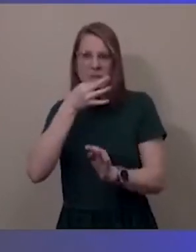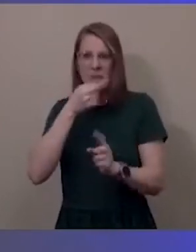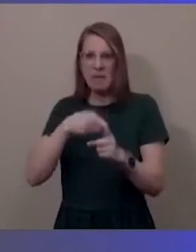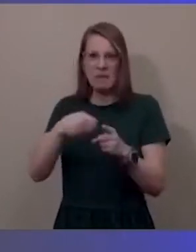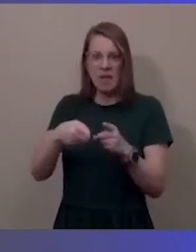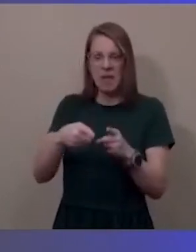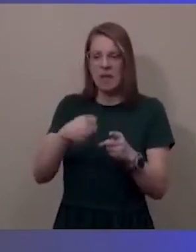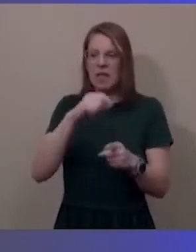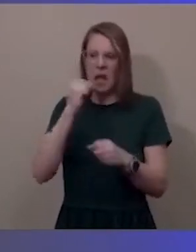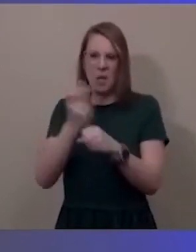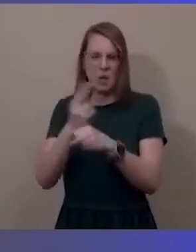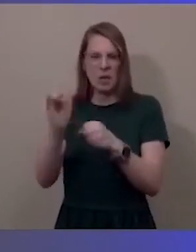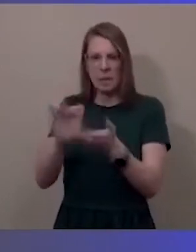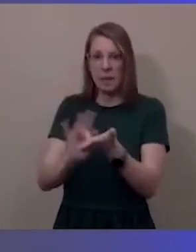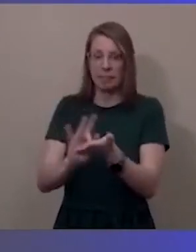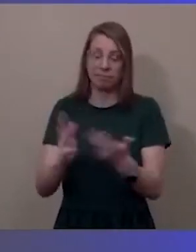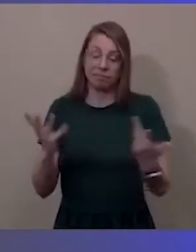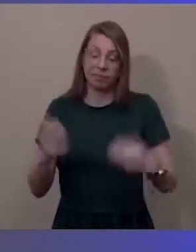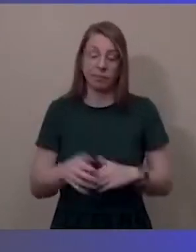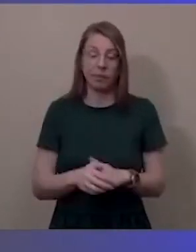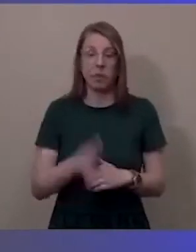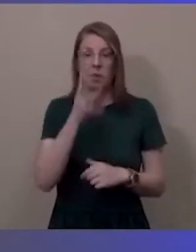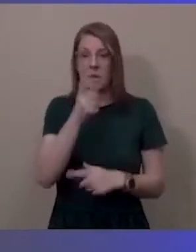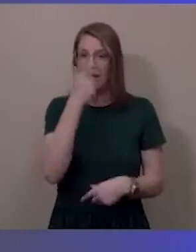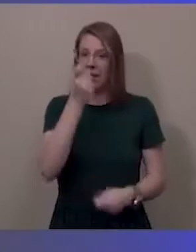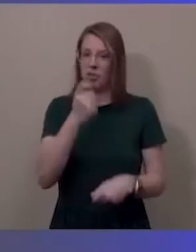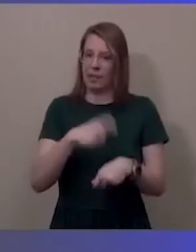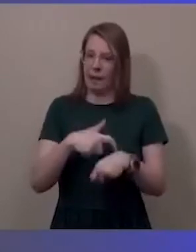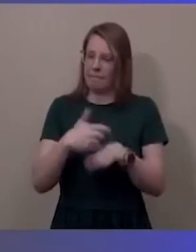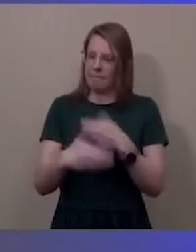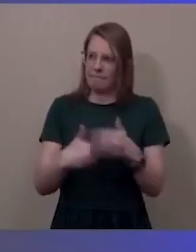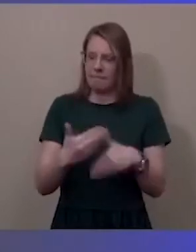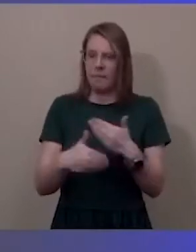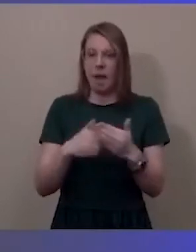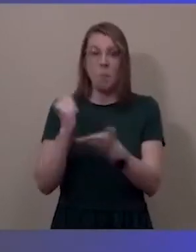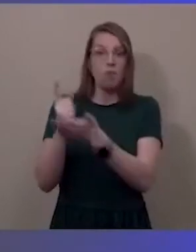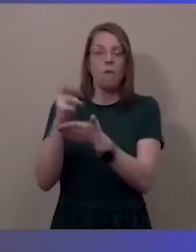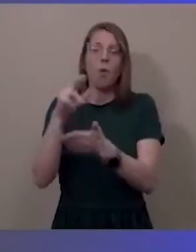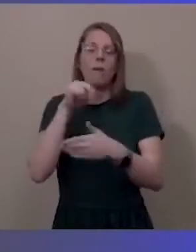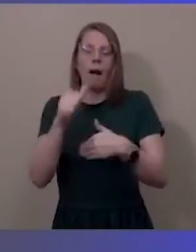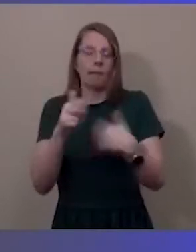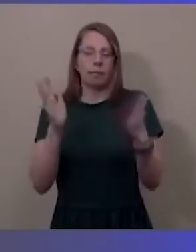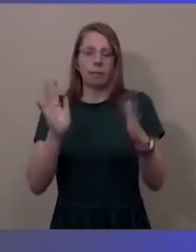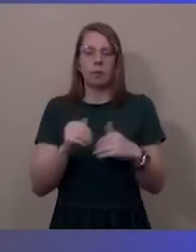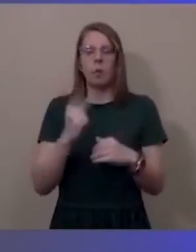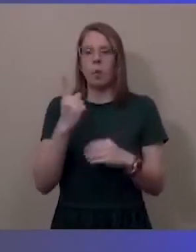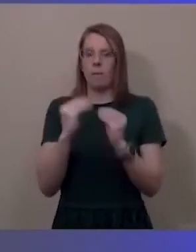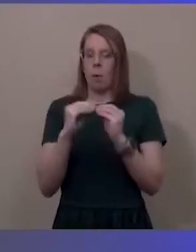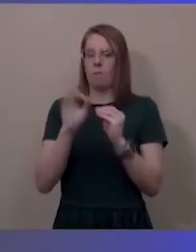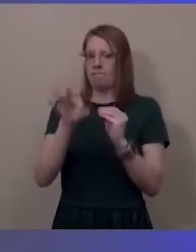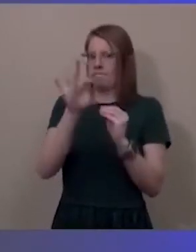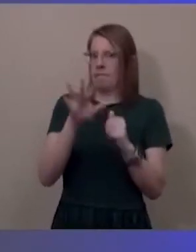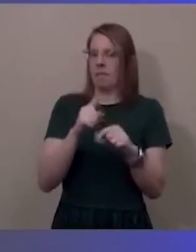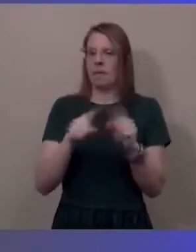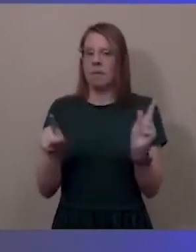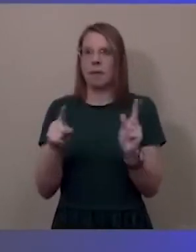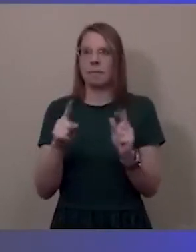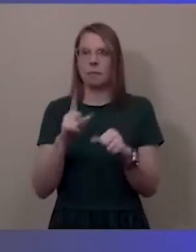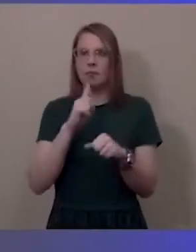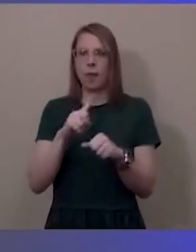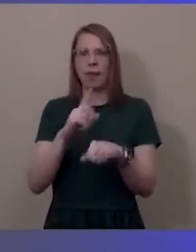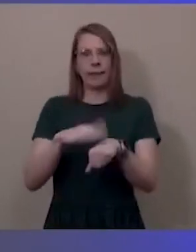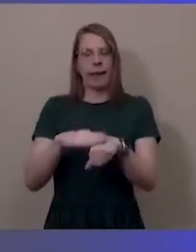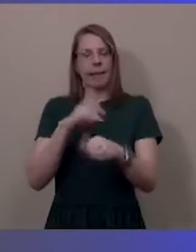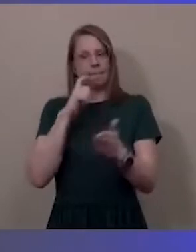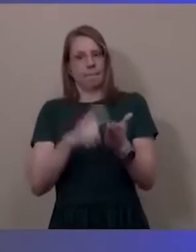use it. And so it's going to be an interesting time, whether they approve it or not. And I'll just say one other thing. I think this is a sign of a whole new